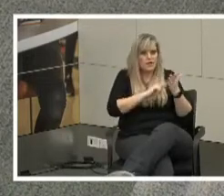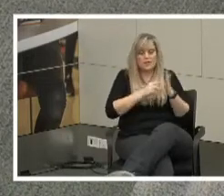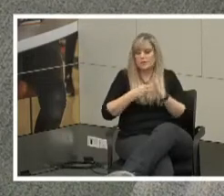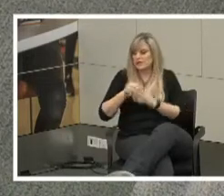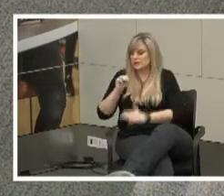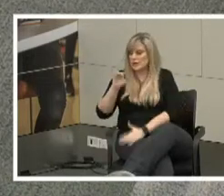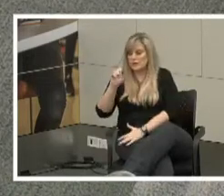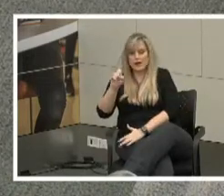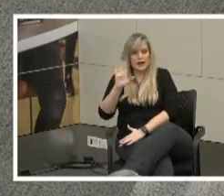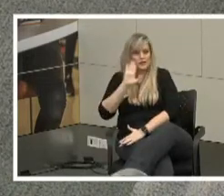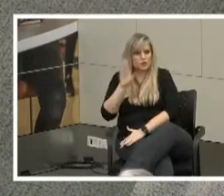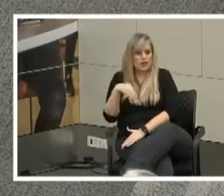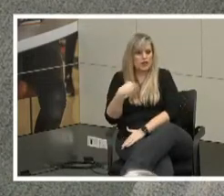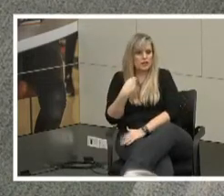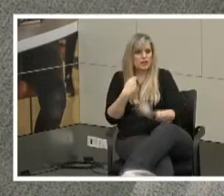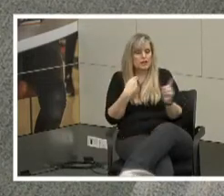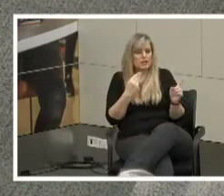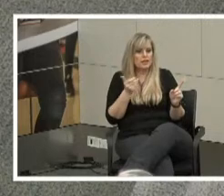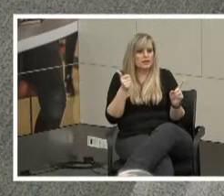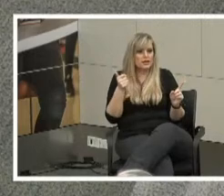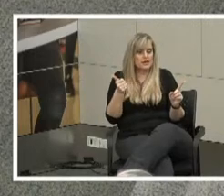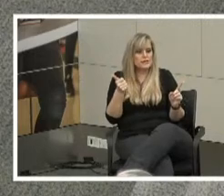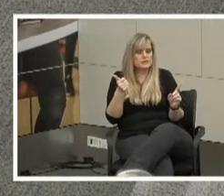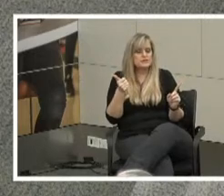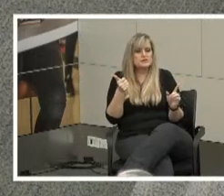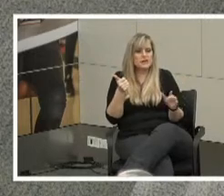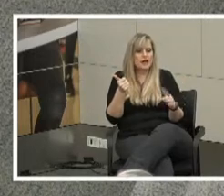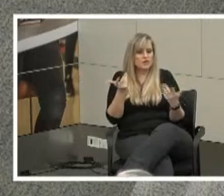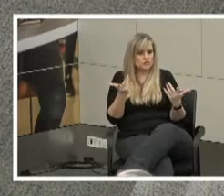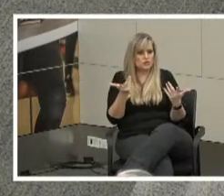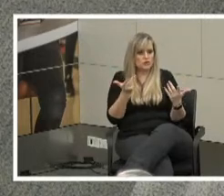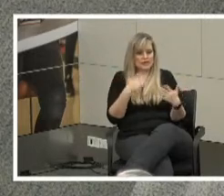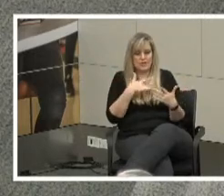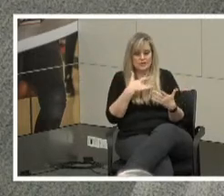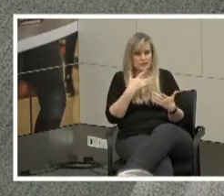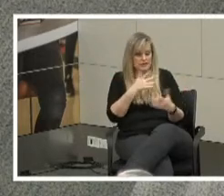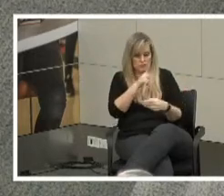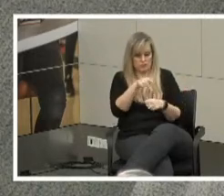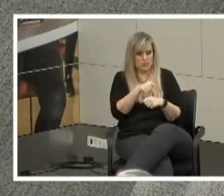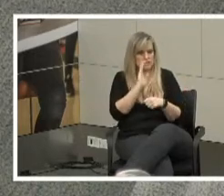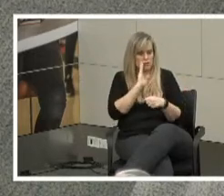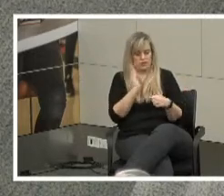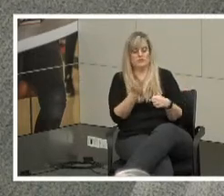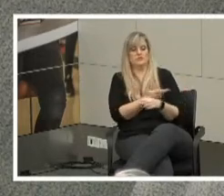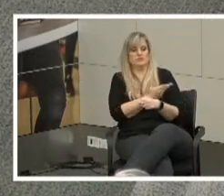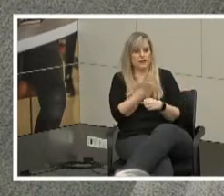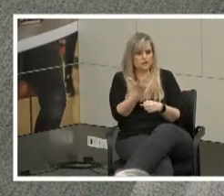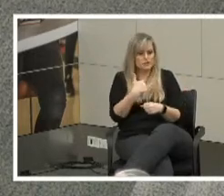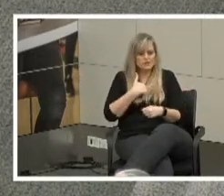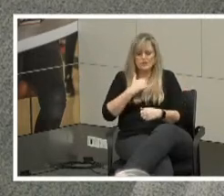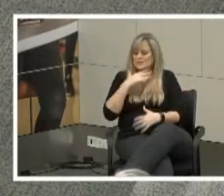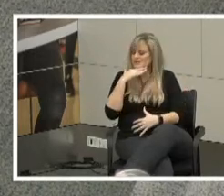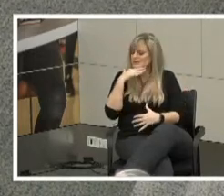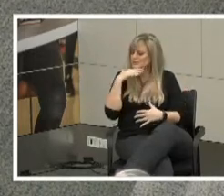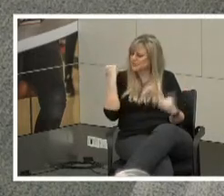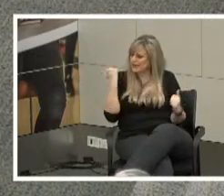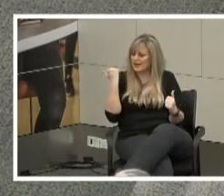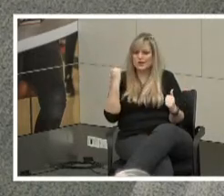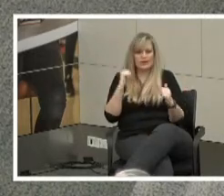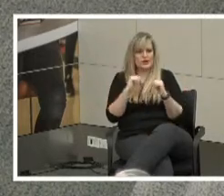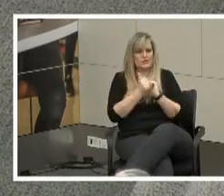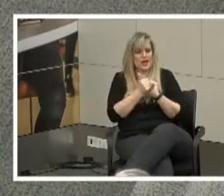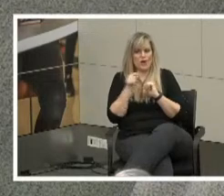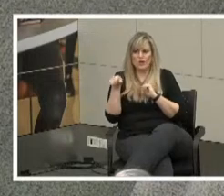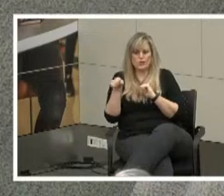miles gives them himself um their principles might get fired I am so tired of the way they're being